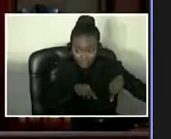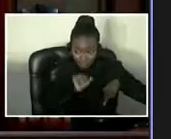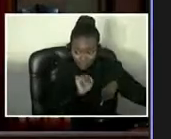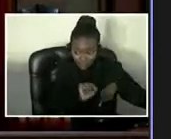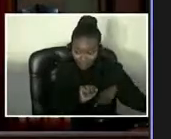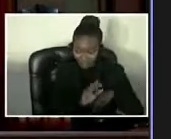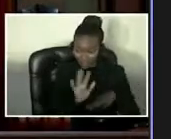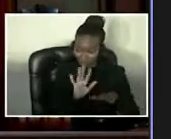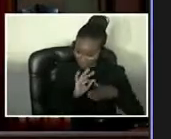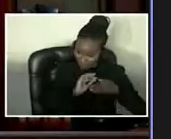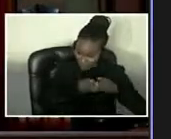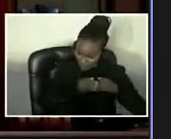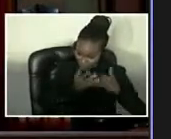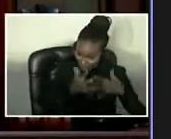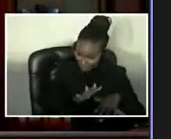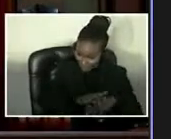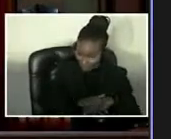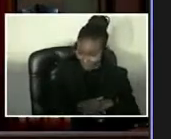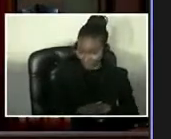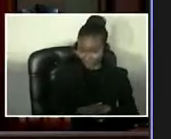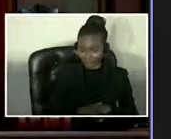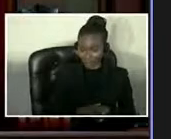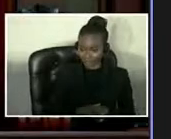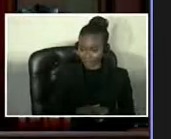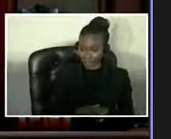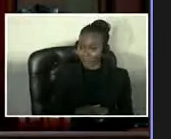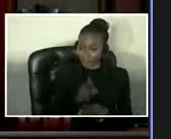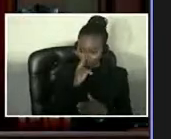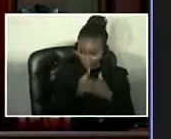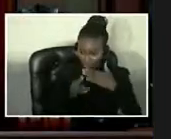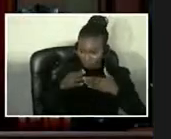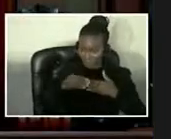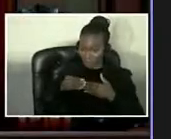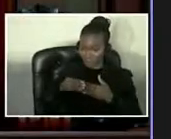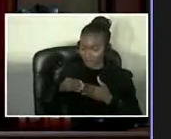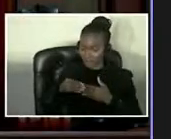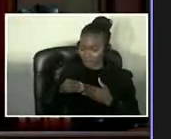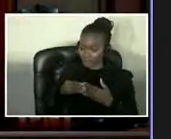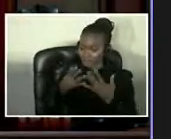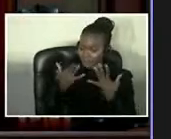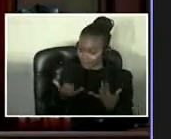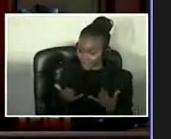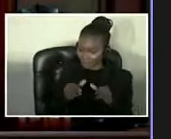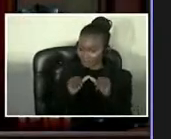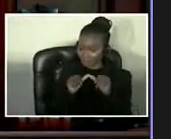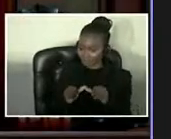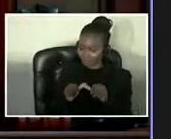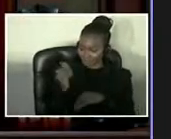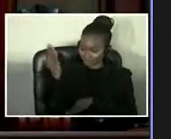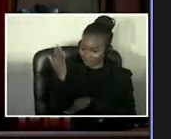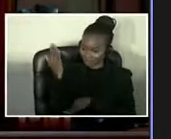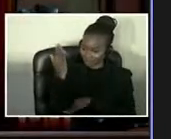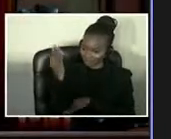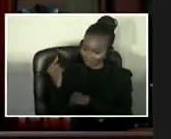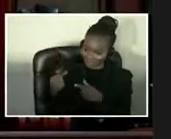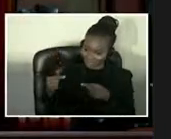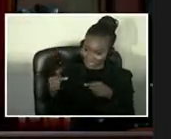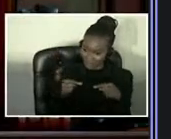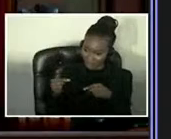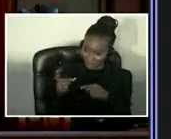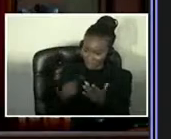you hey honorable members i'm continuing with the debate